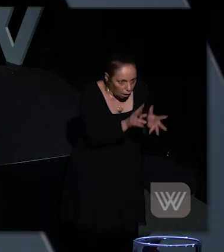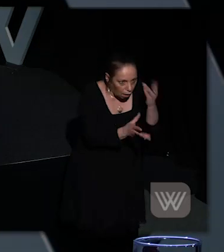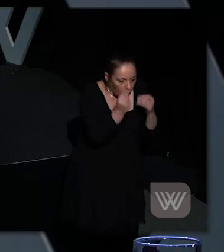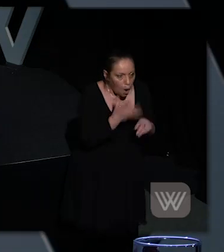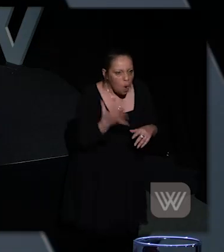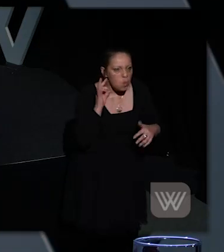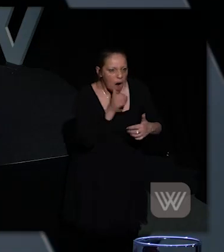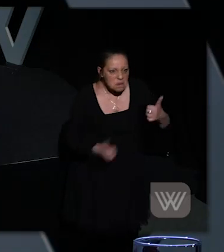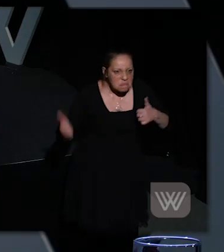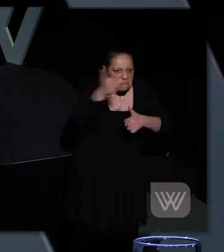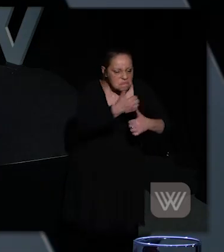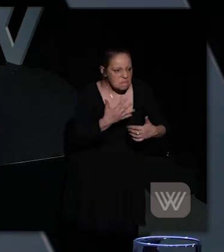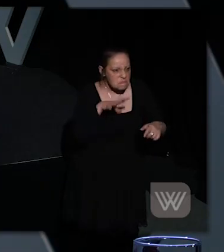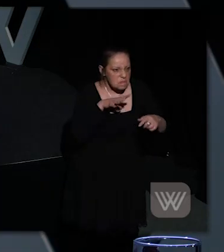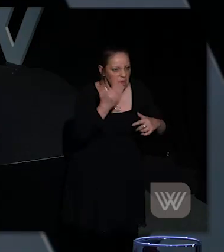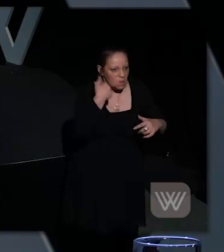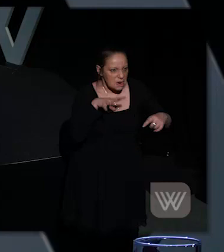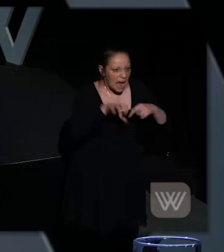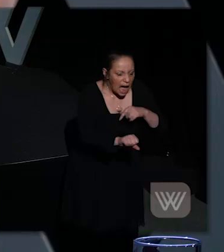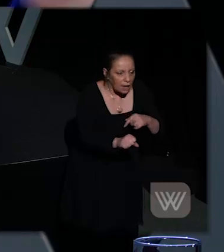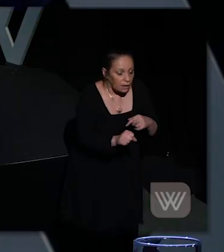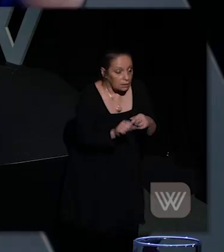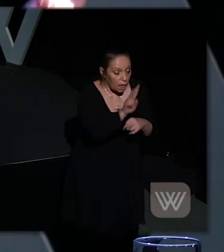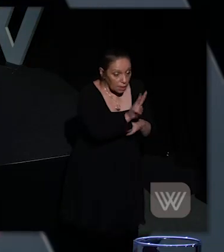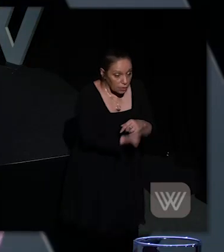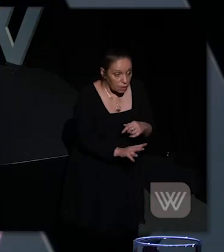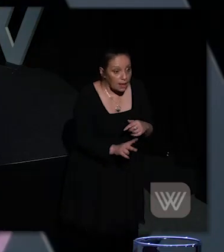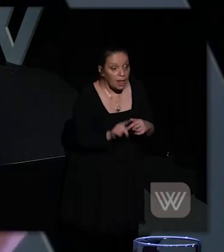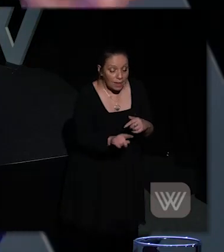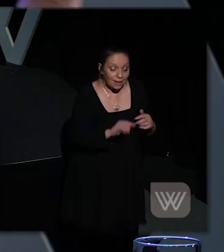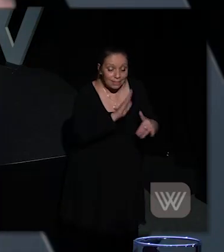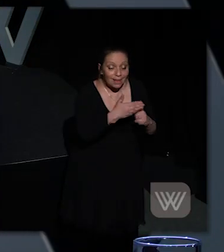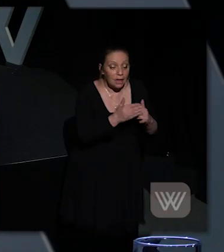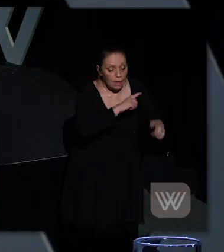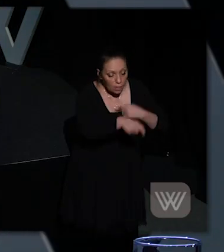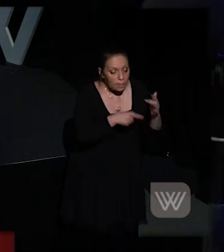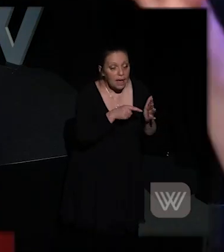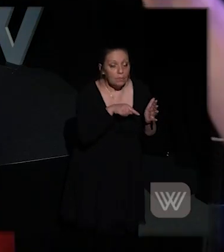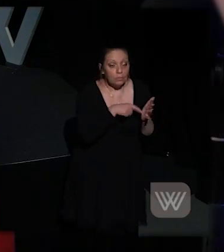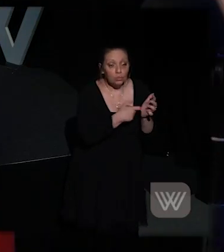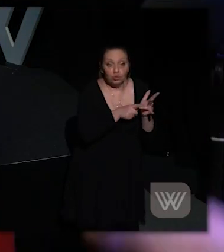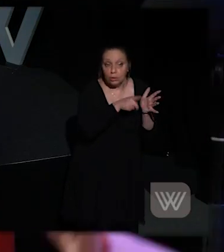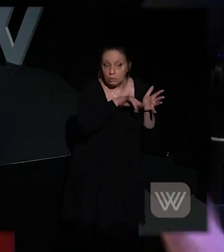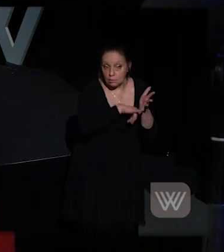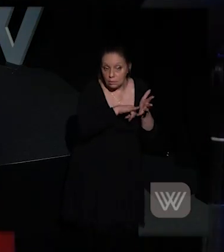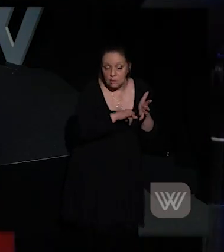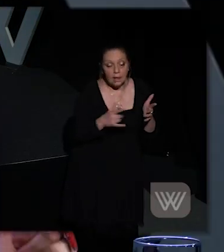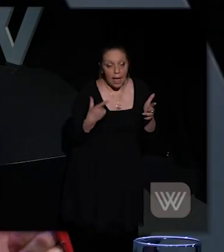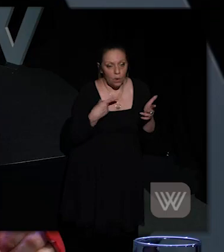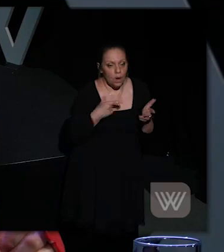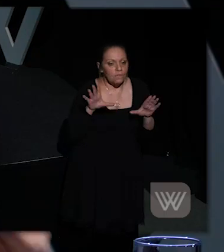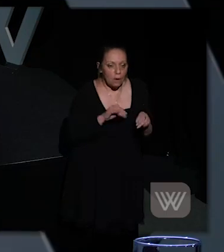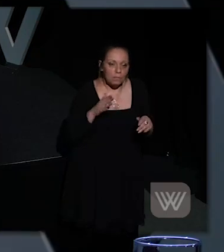supremacy, misogyny, and then they get spat out as trolls sort of a few years later. And a lot of that is